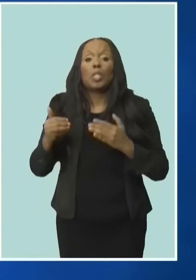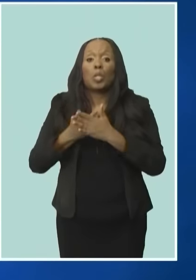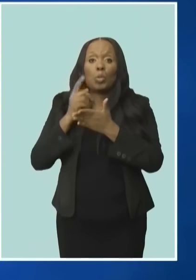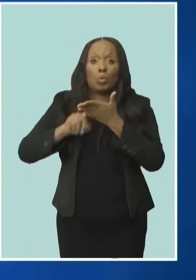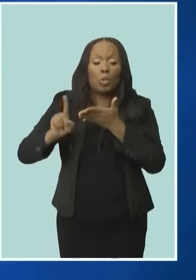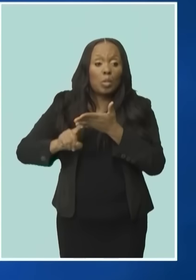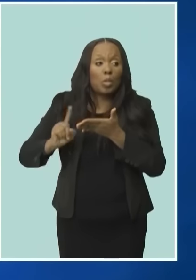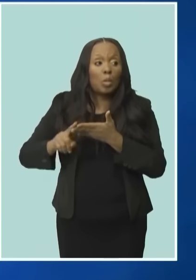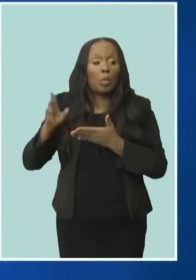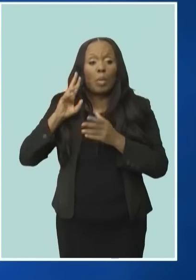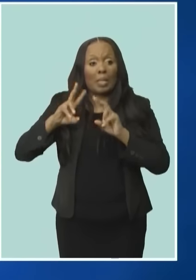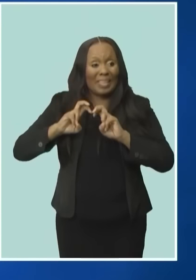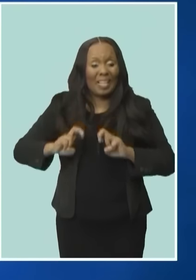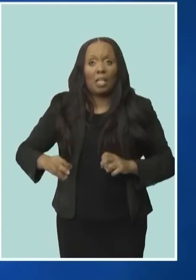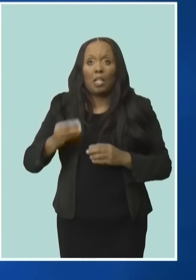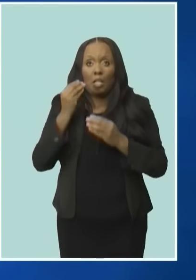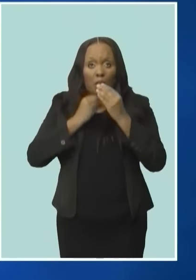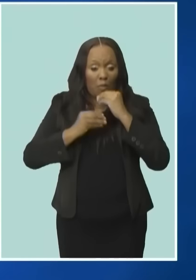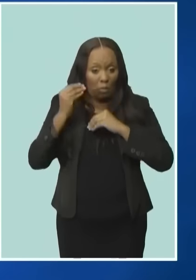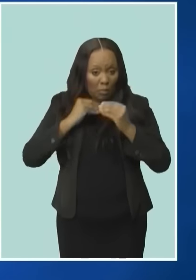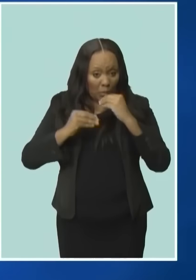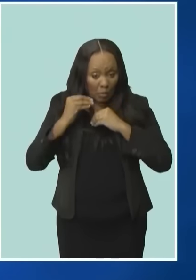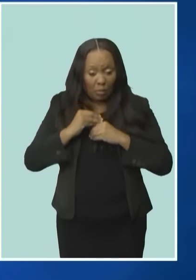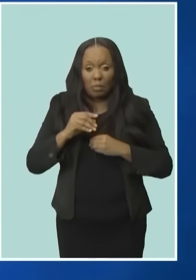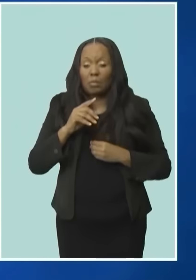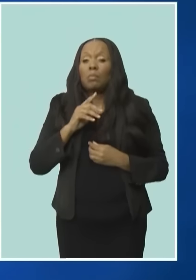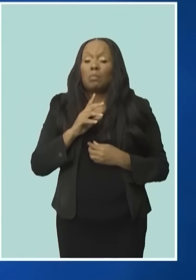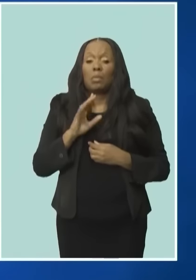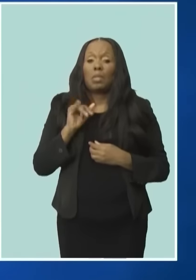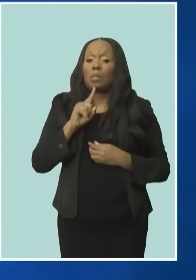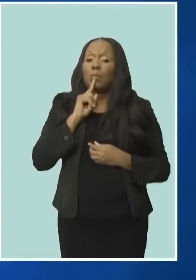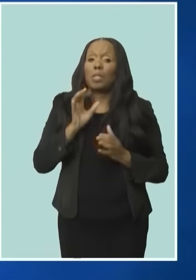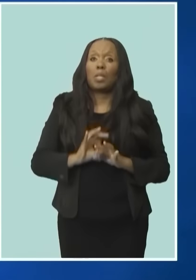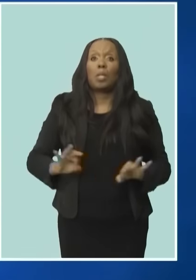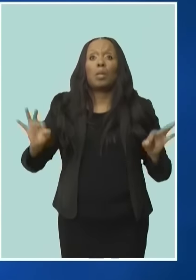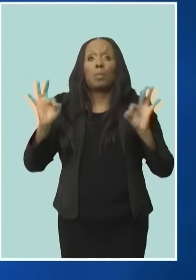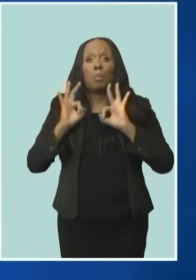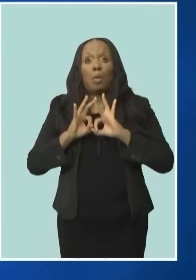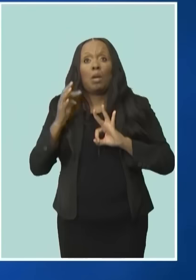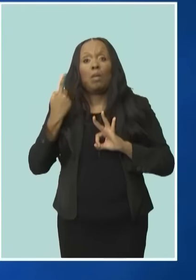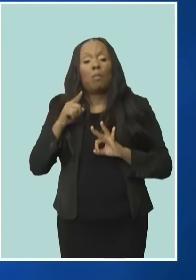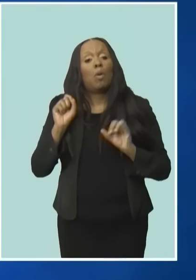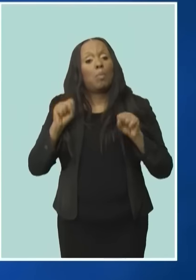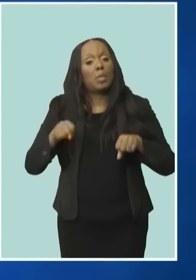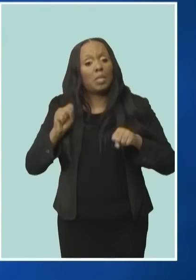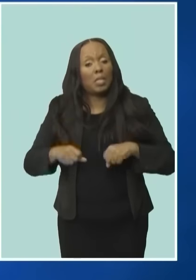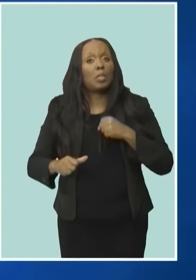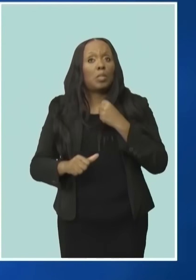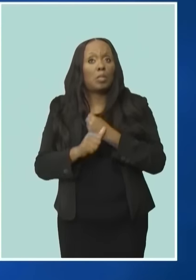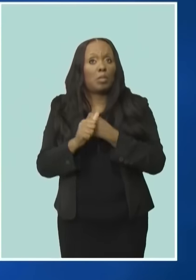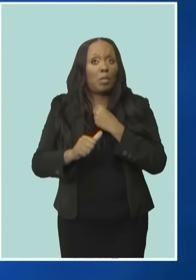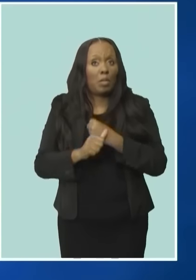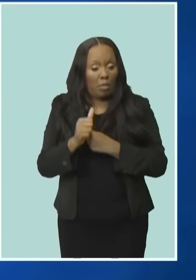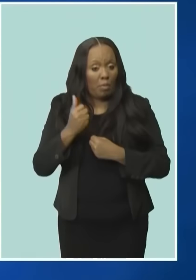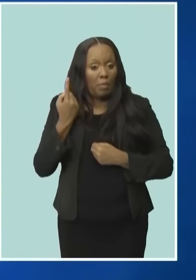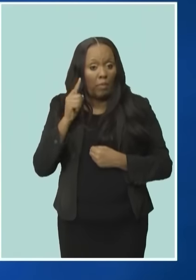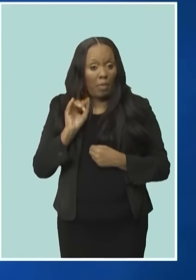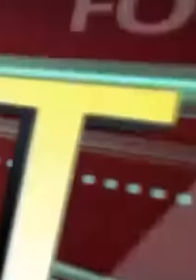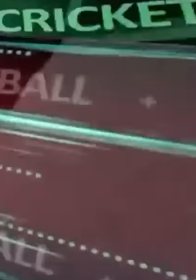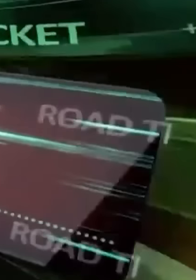study will look at food, which is another area of consumption, an area of potential impact from